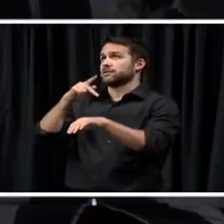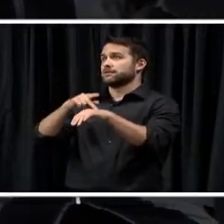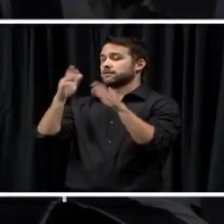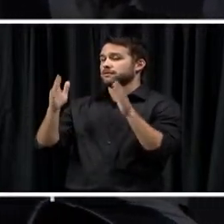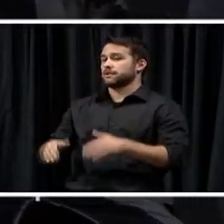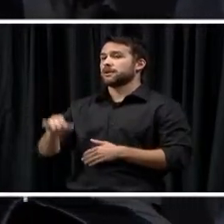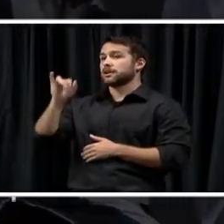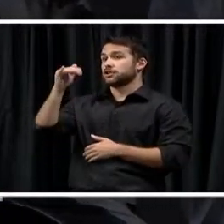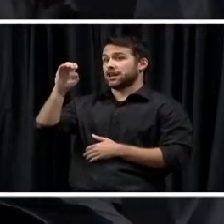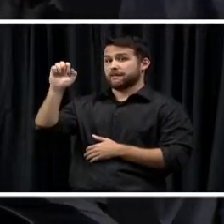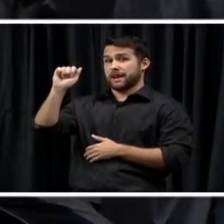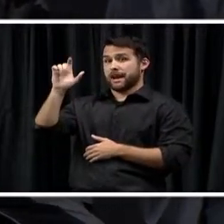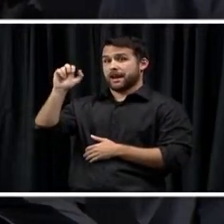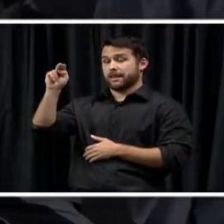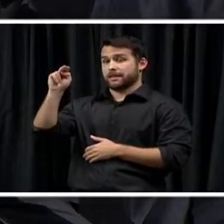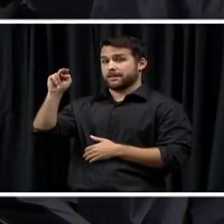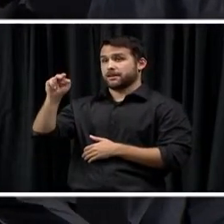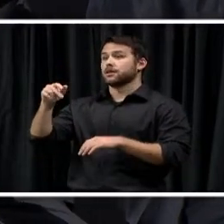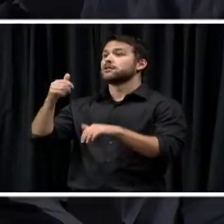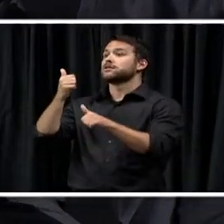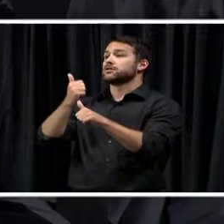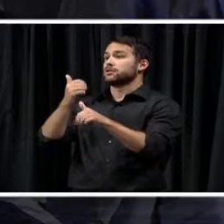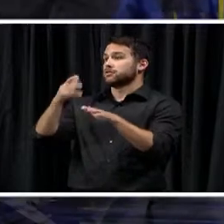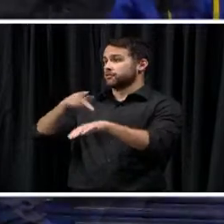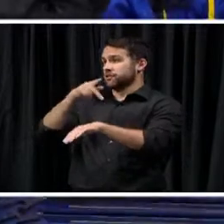Dr. Jamie Allen, associate principal.